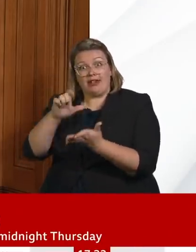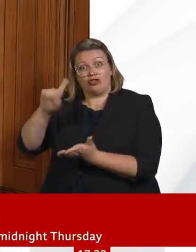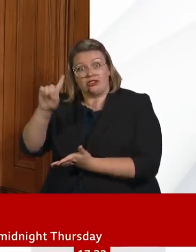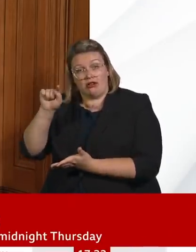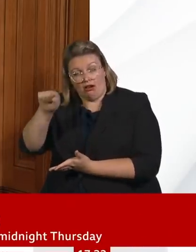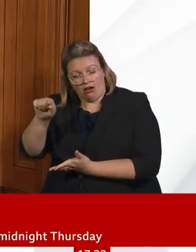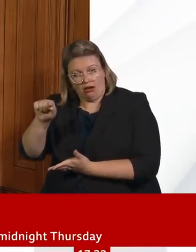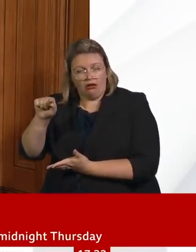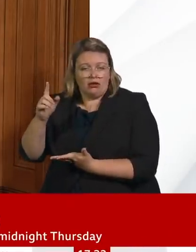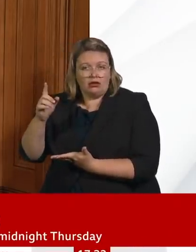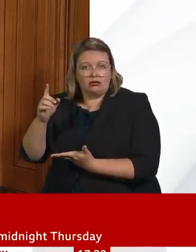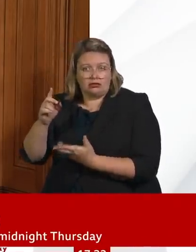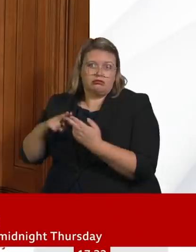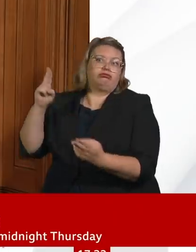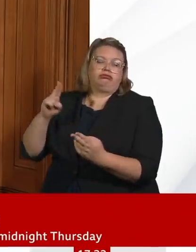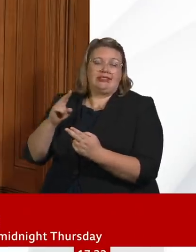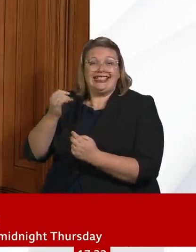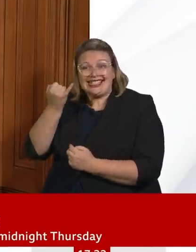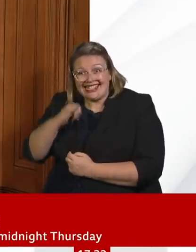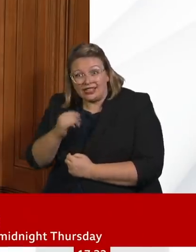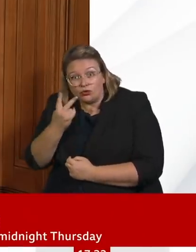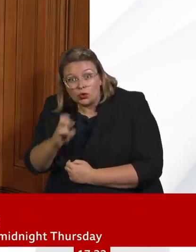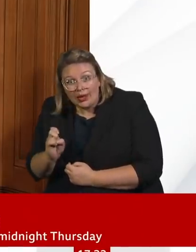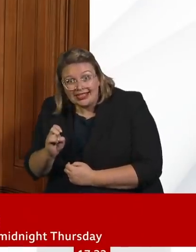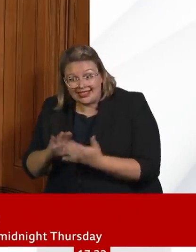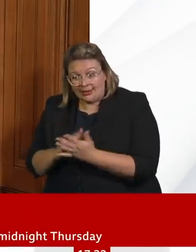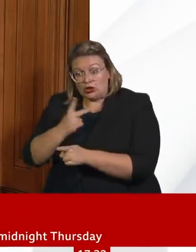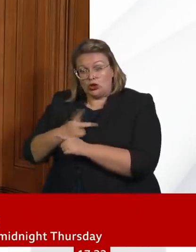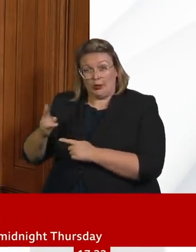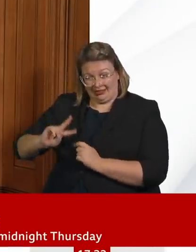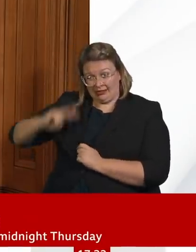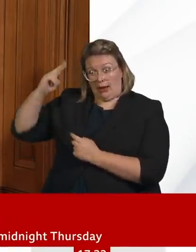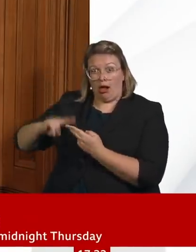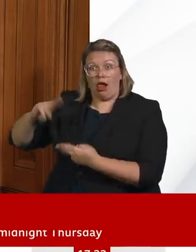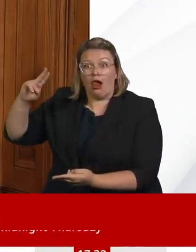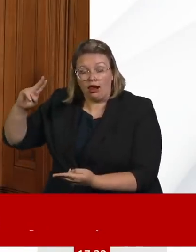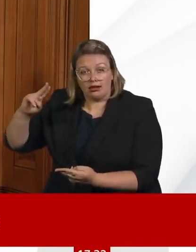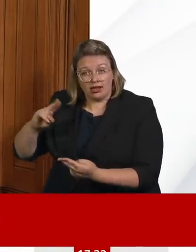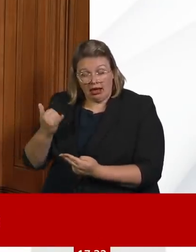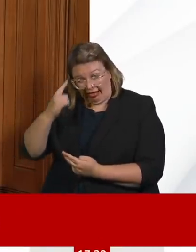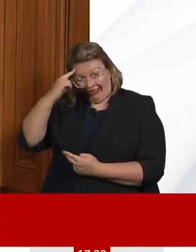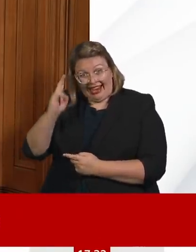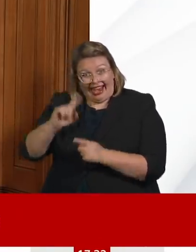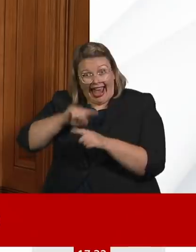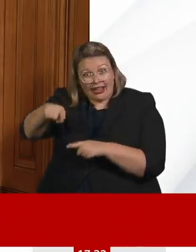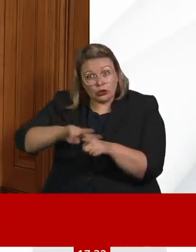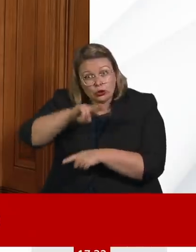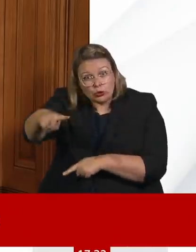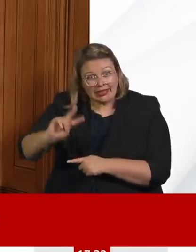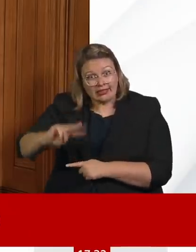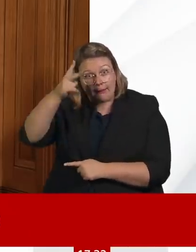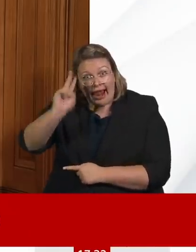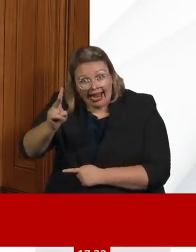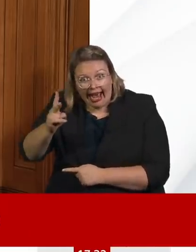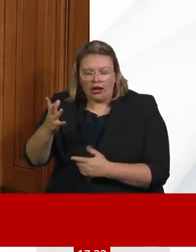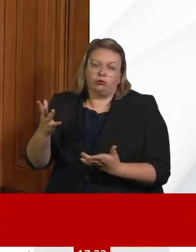Yesterday, there were just over 620, so that's a doubling. Another 2 weeks, if that doubles again, then we're